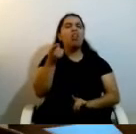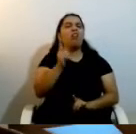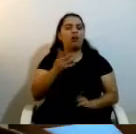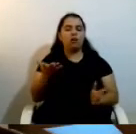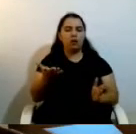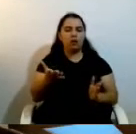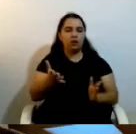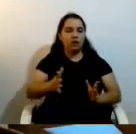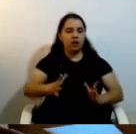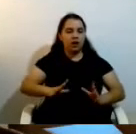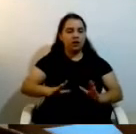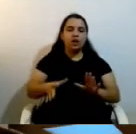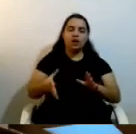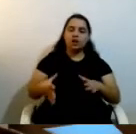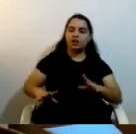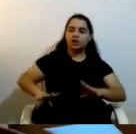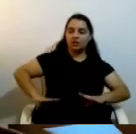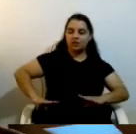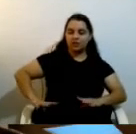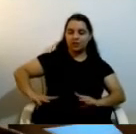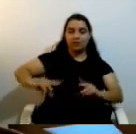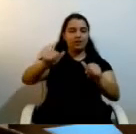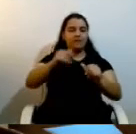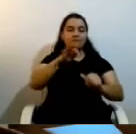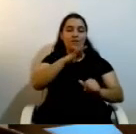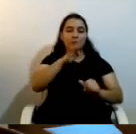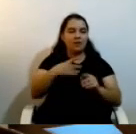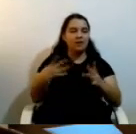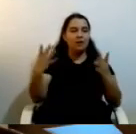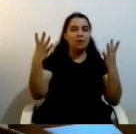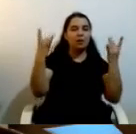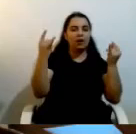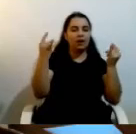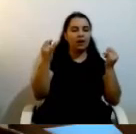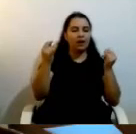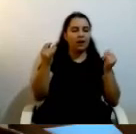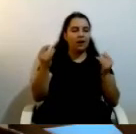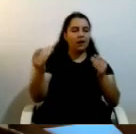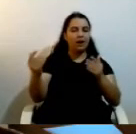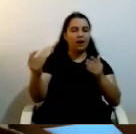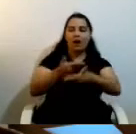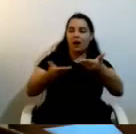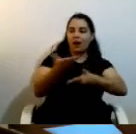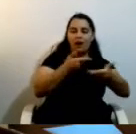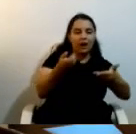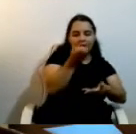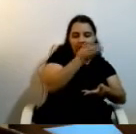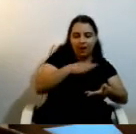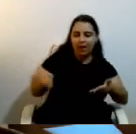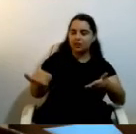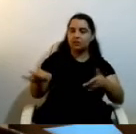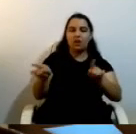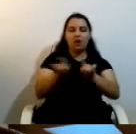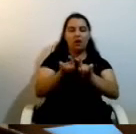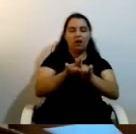family, play and hang out with the kids of the neighborhood, get an education and develop our